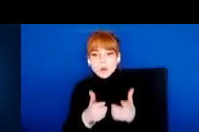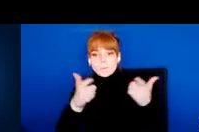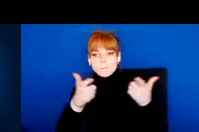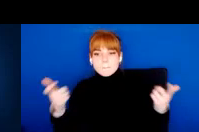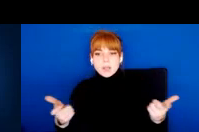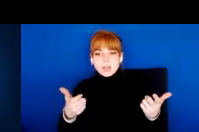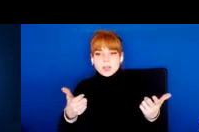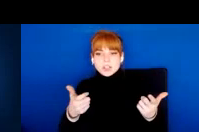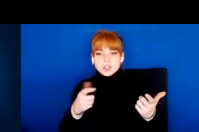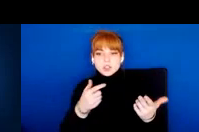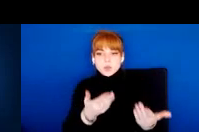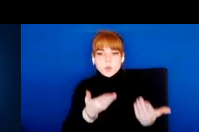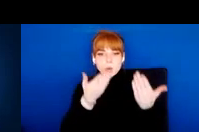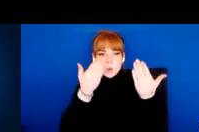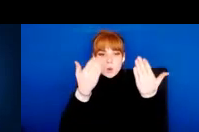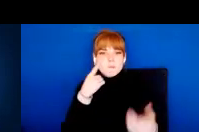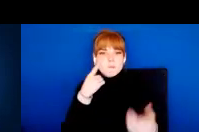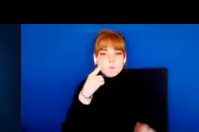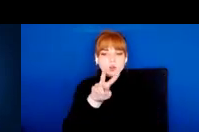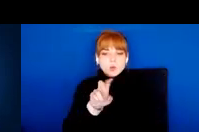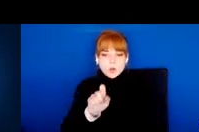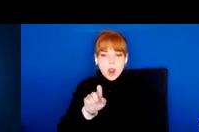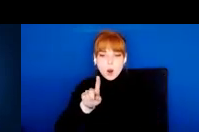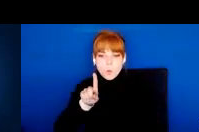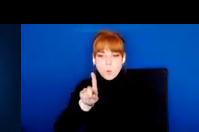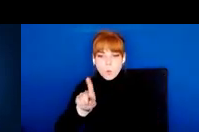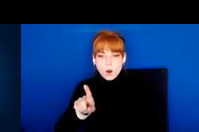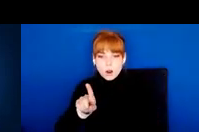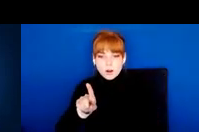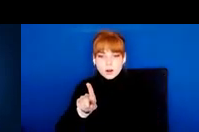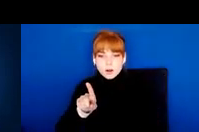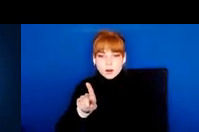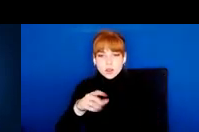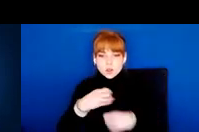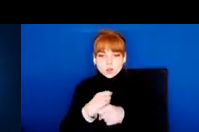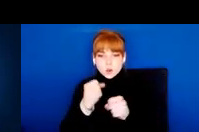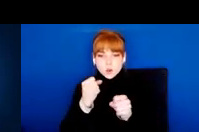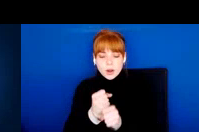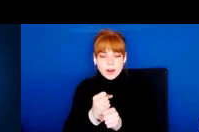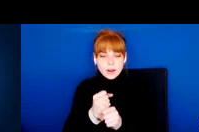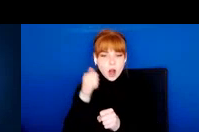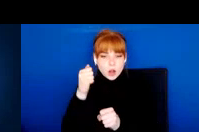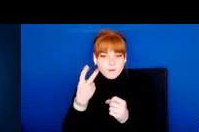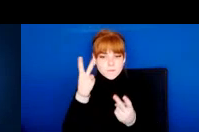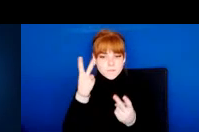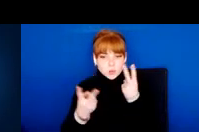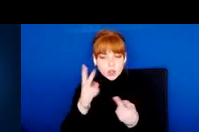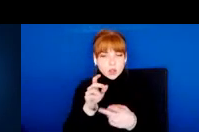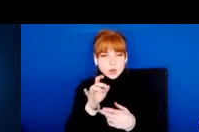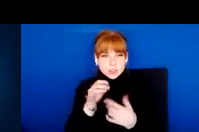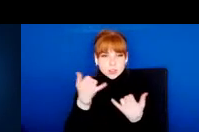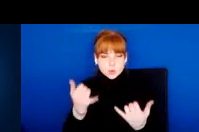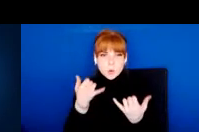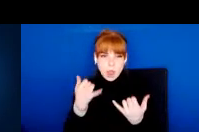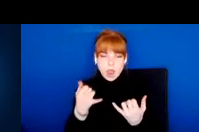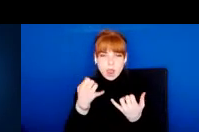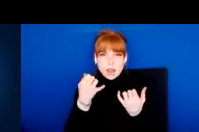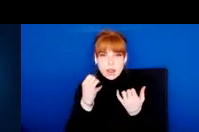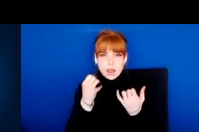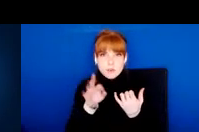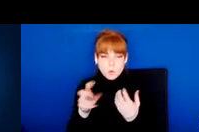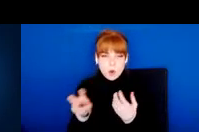for 2.1? So let's say we create dashboard and data visualization today, and if we want to go to 2.1, what do you